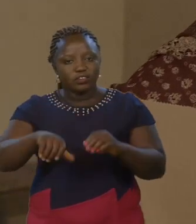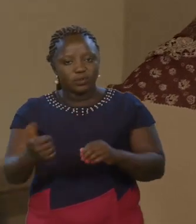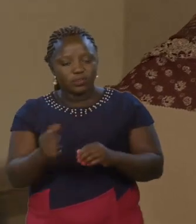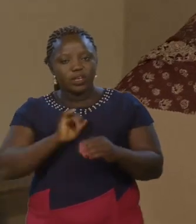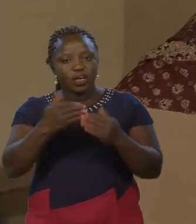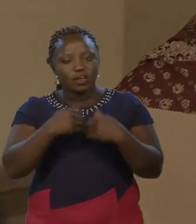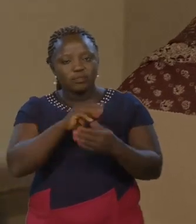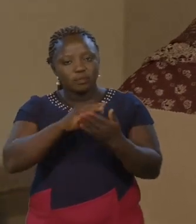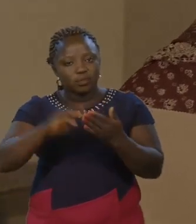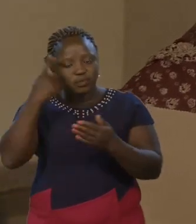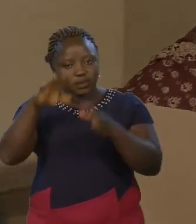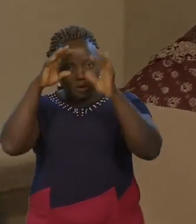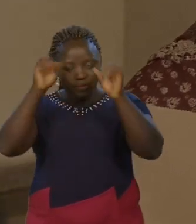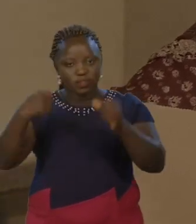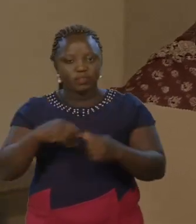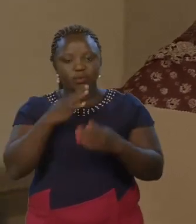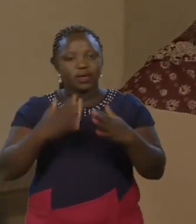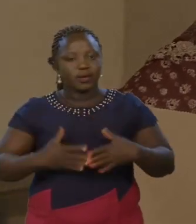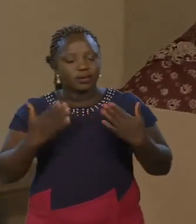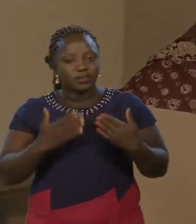are glad and we appreciate.